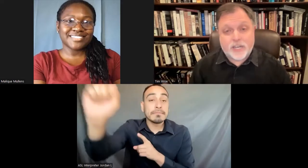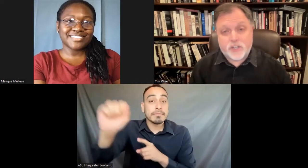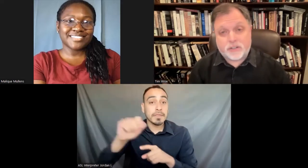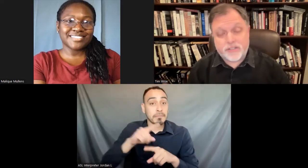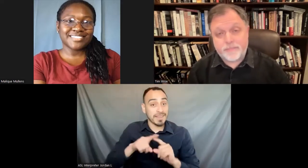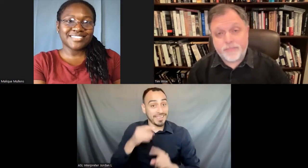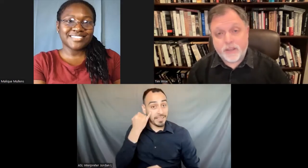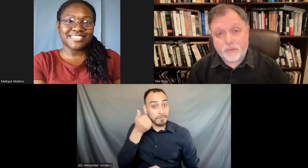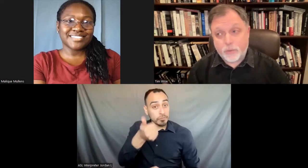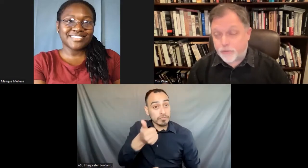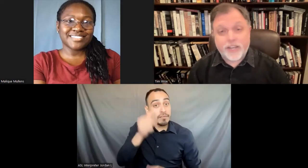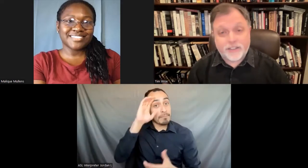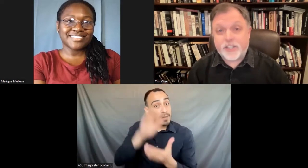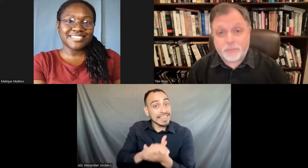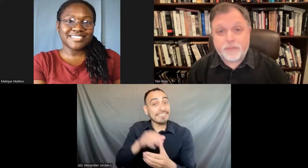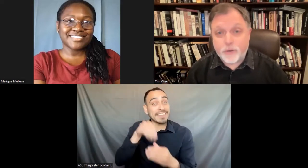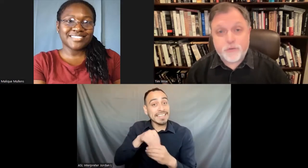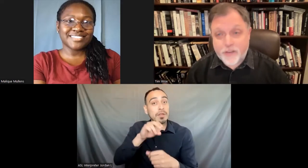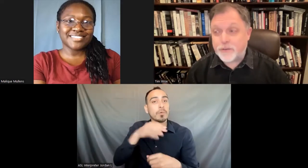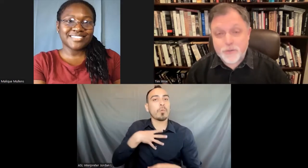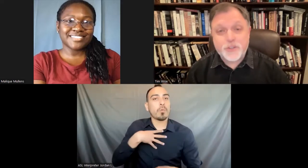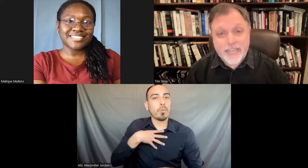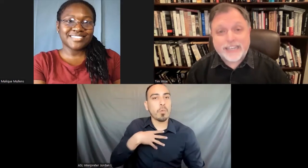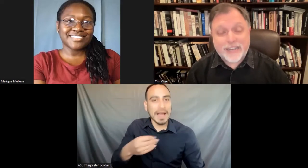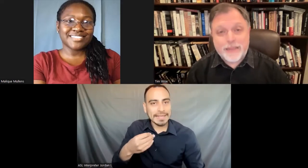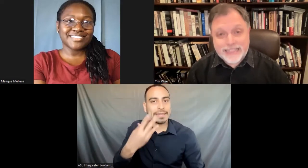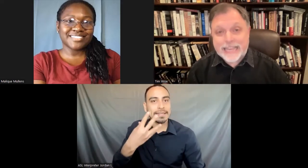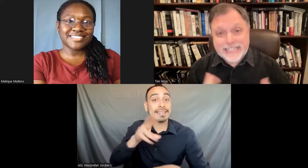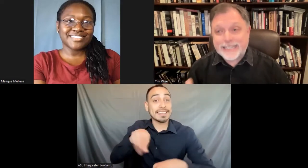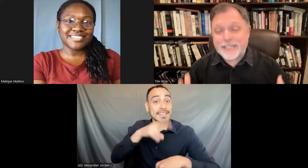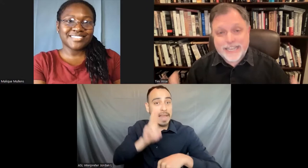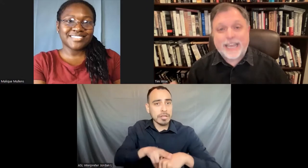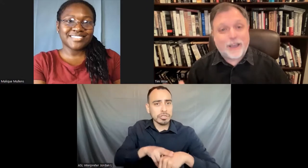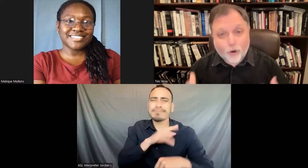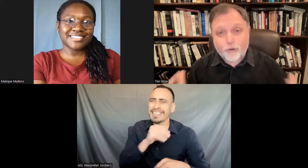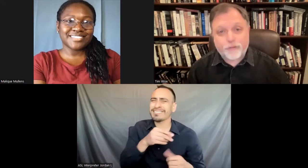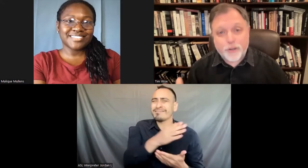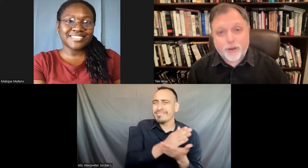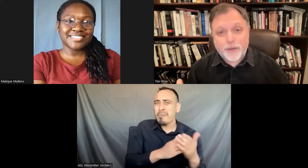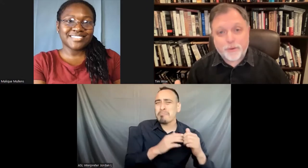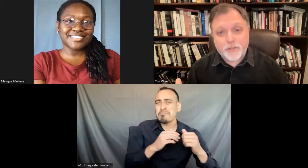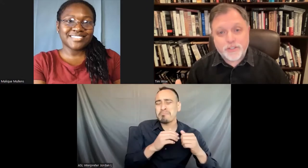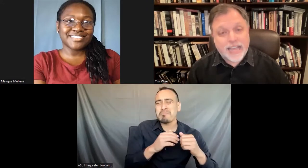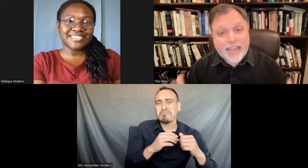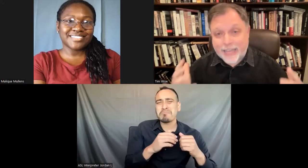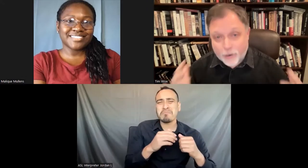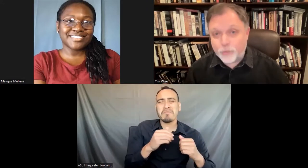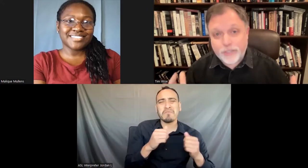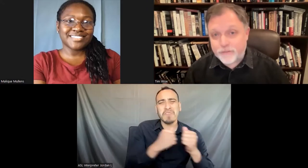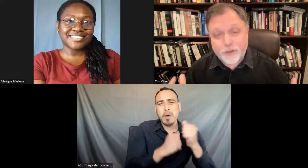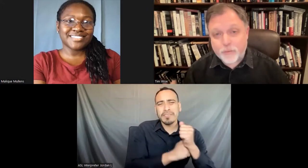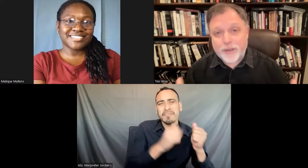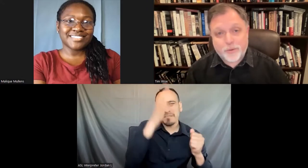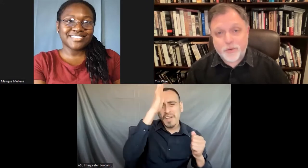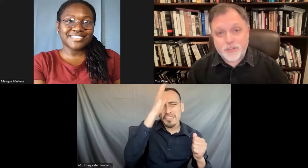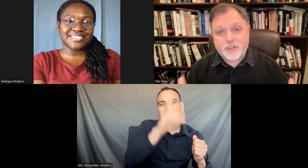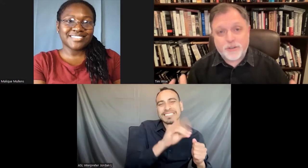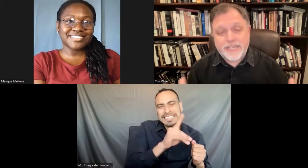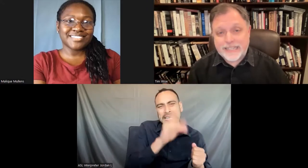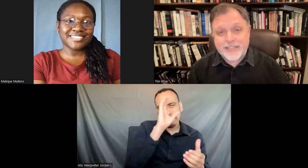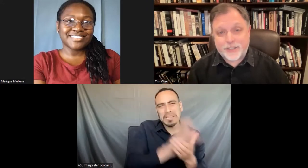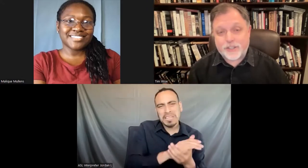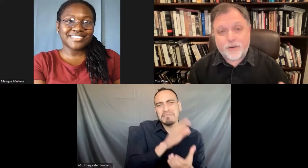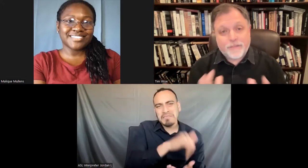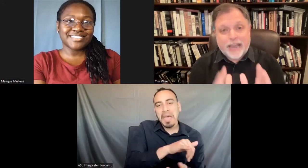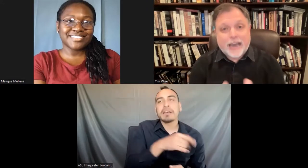white nationalism, which frankly, some of those founders did. I mean, they did say all free white persons and only free white persons could